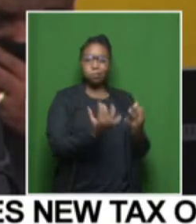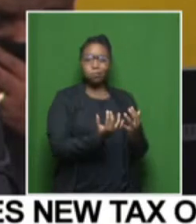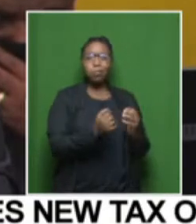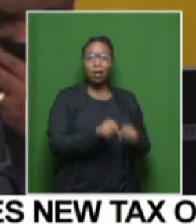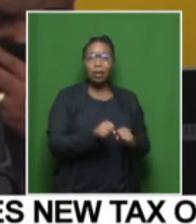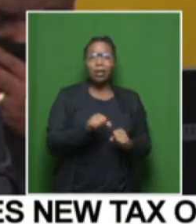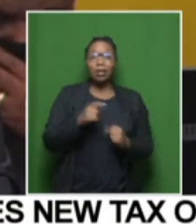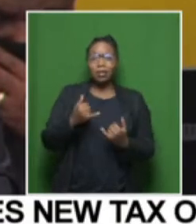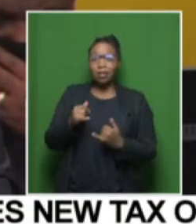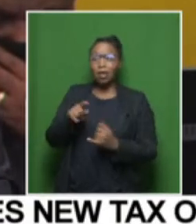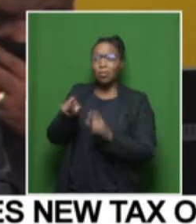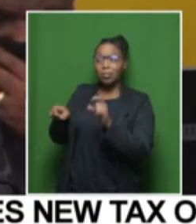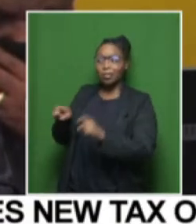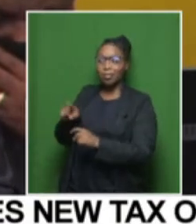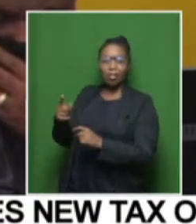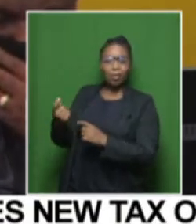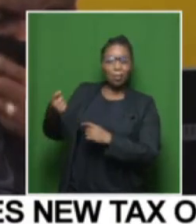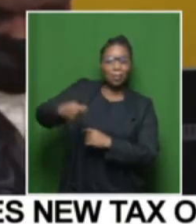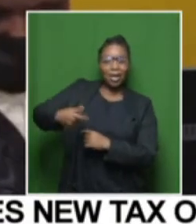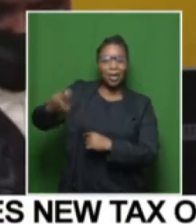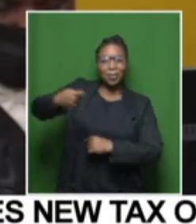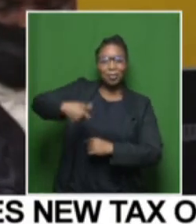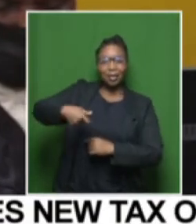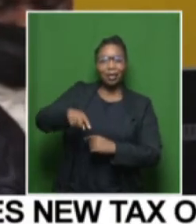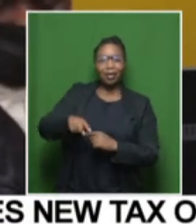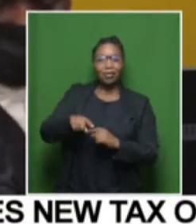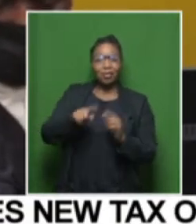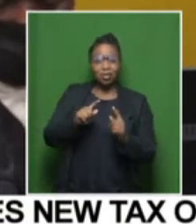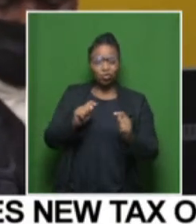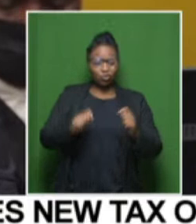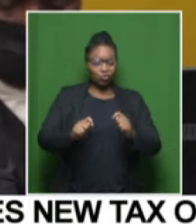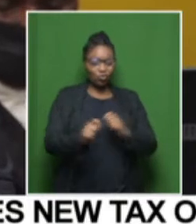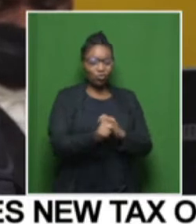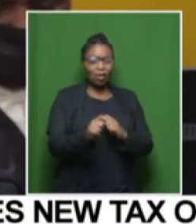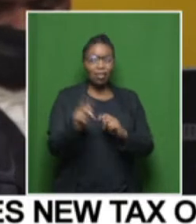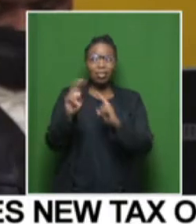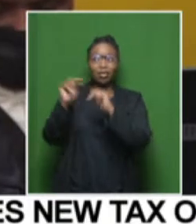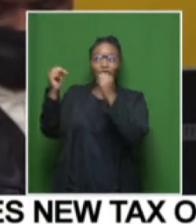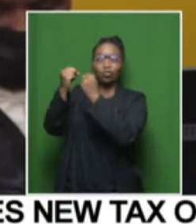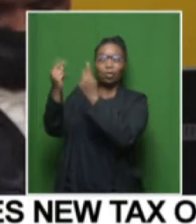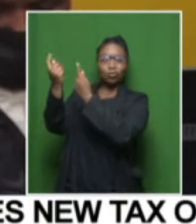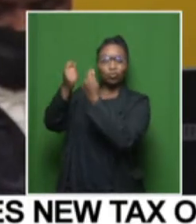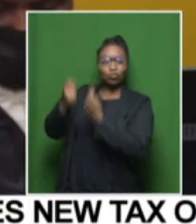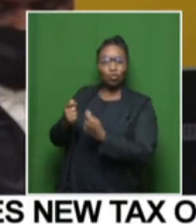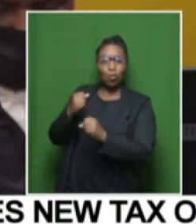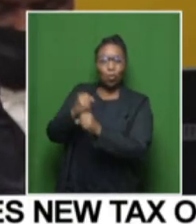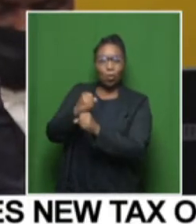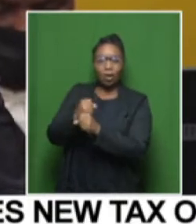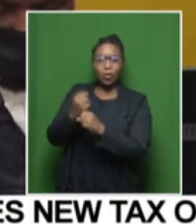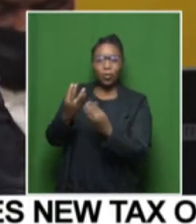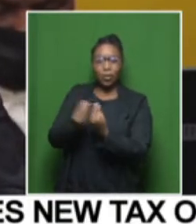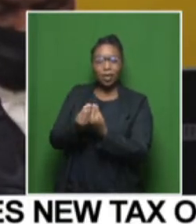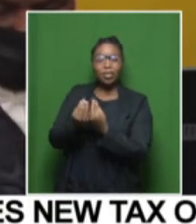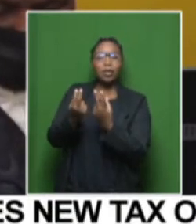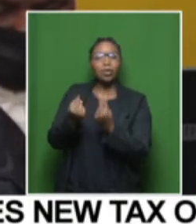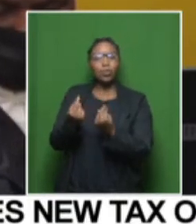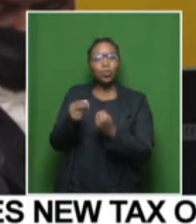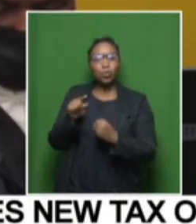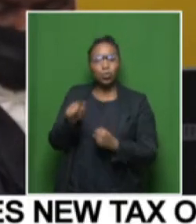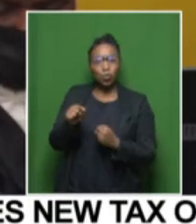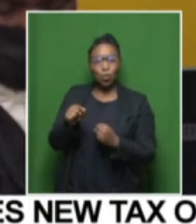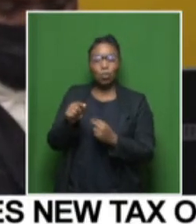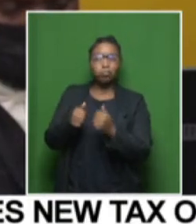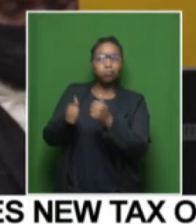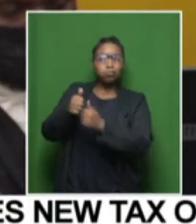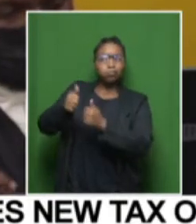just transition. The National Treasury is working with the new head of Presidential Climate Finance Task Scheme on